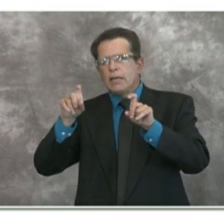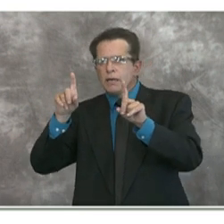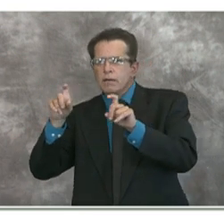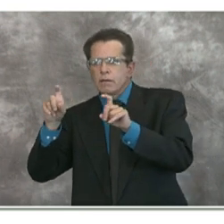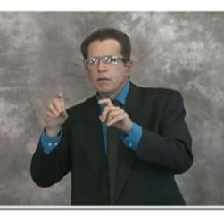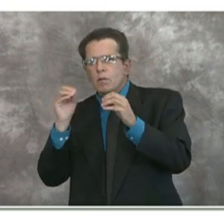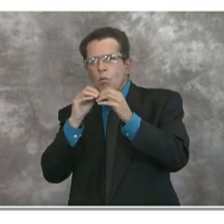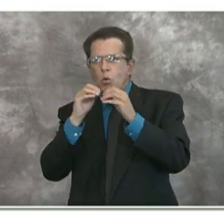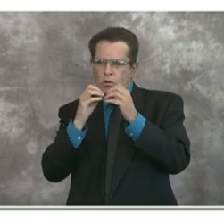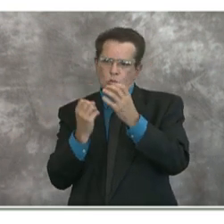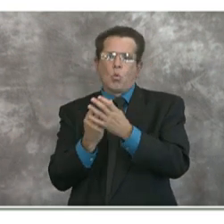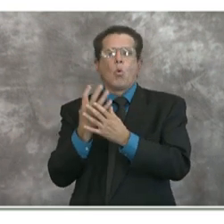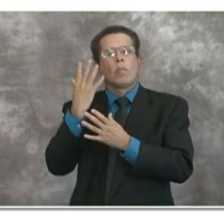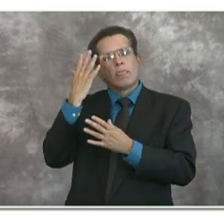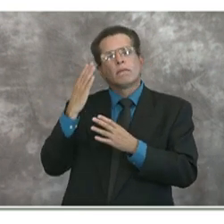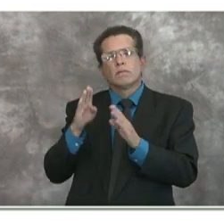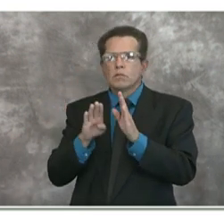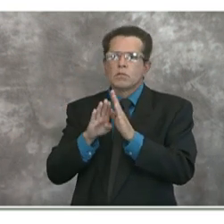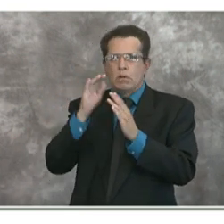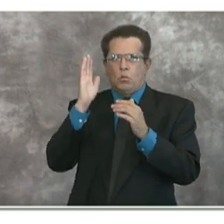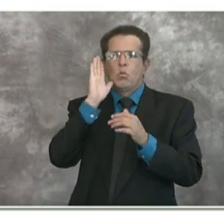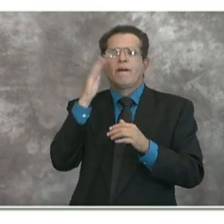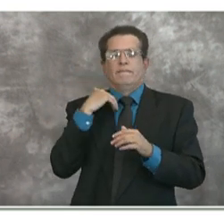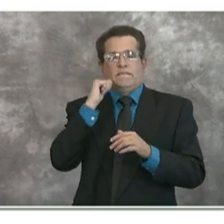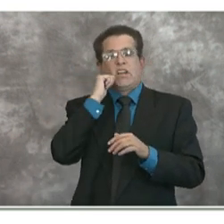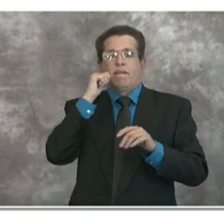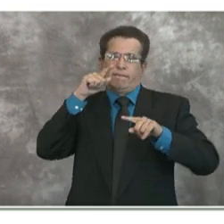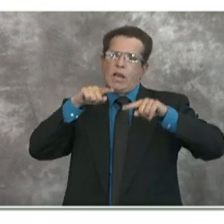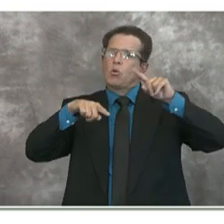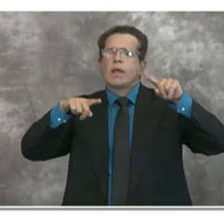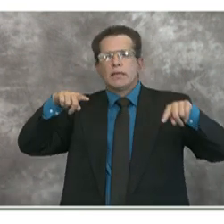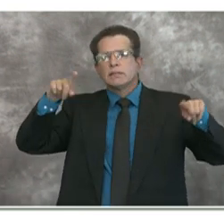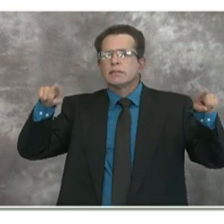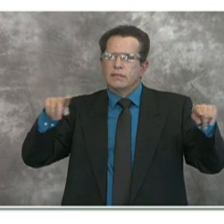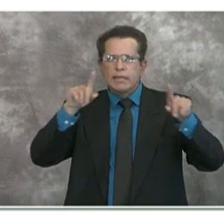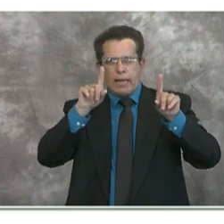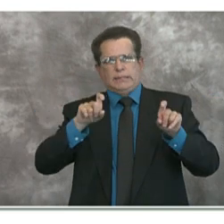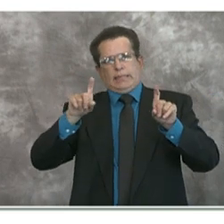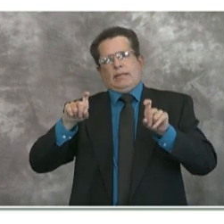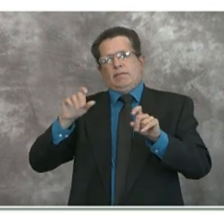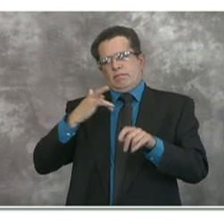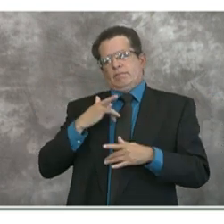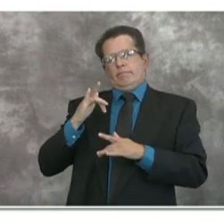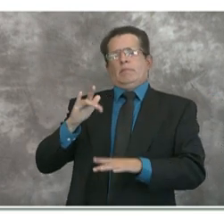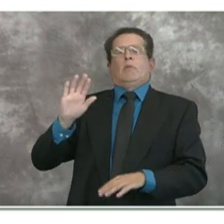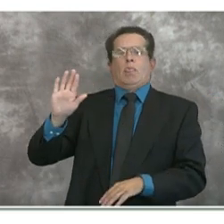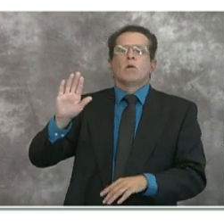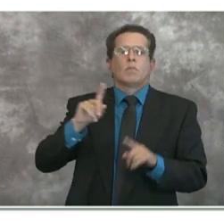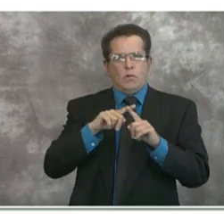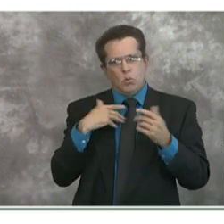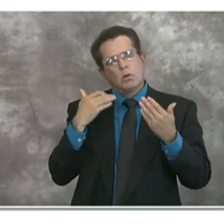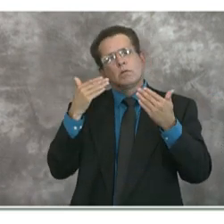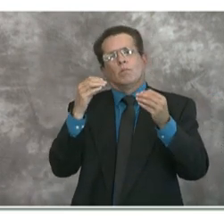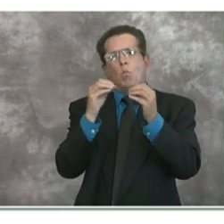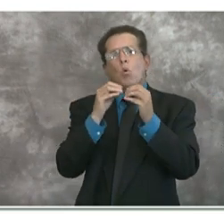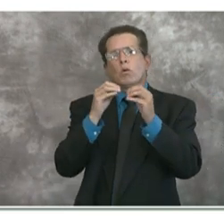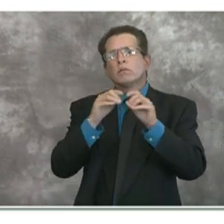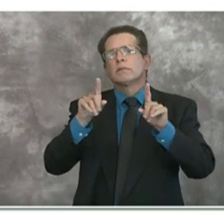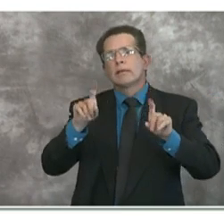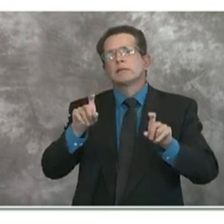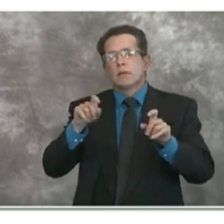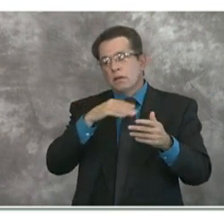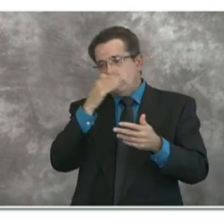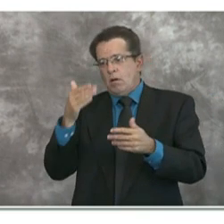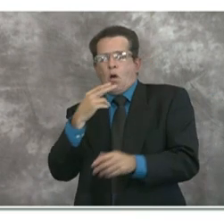more continual growth. There will be day-to-day variations. That's the nature of batching and testing, but we would like to see continued progress here. Our next one is